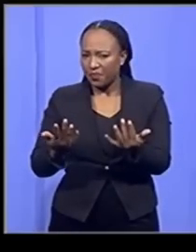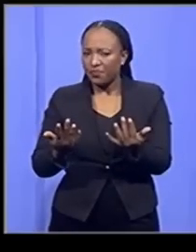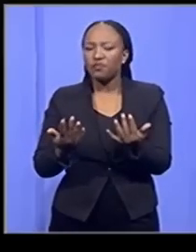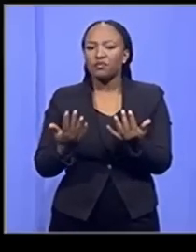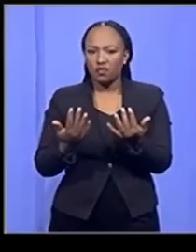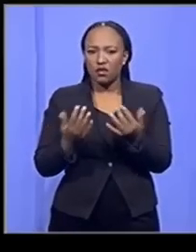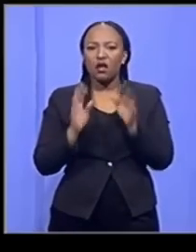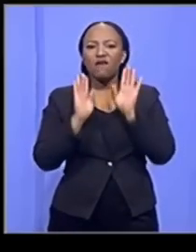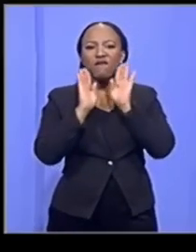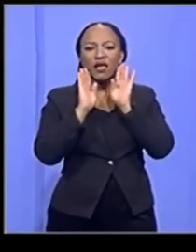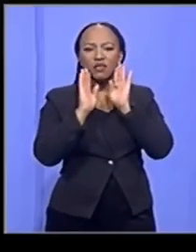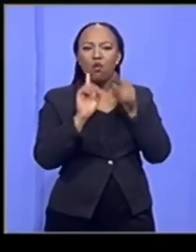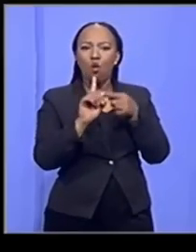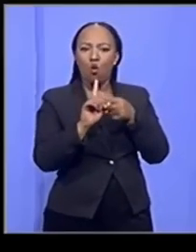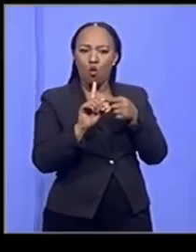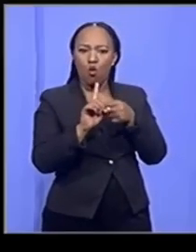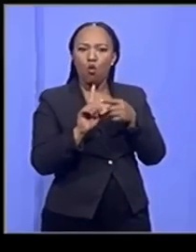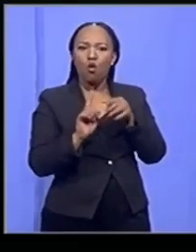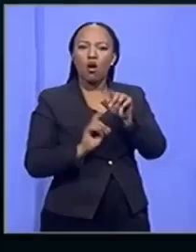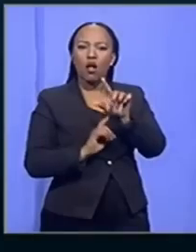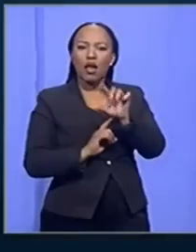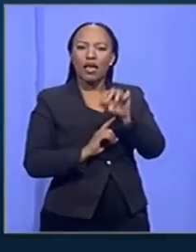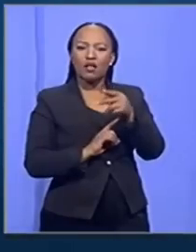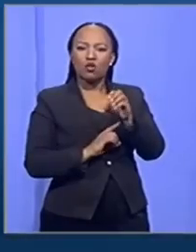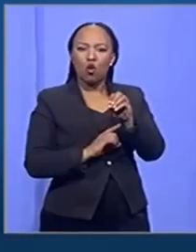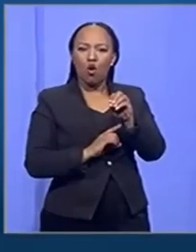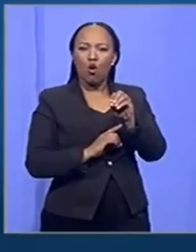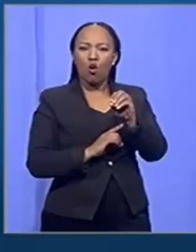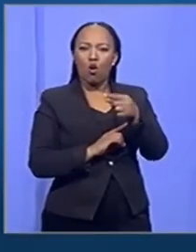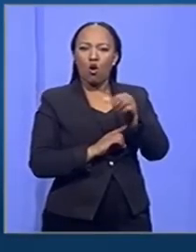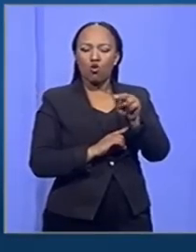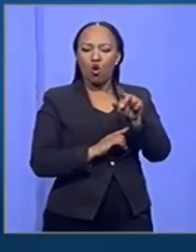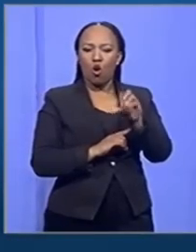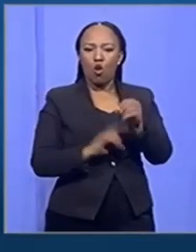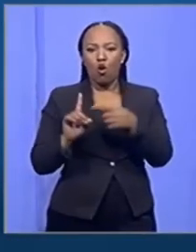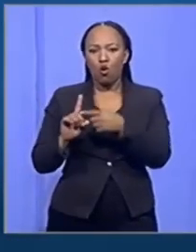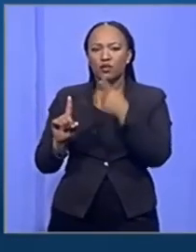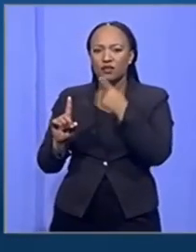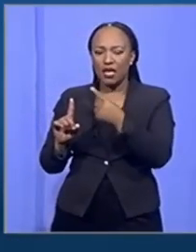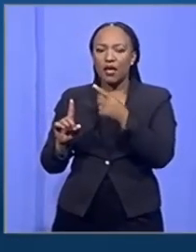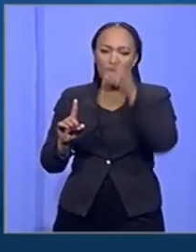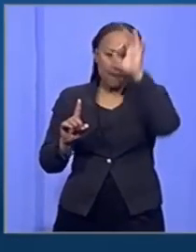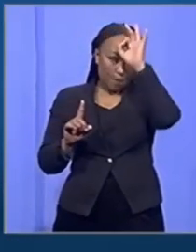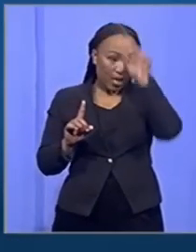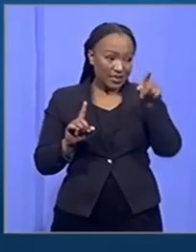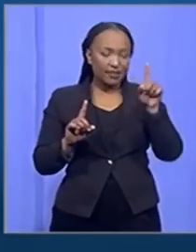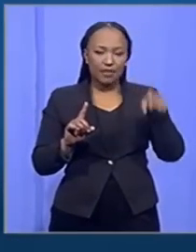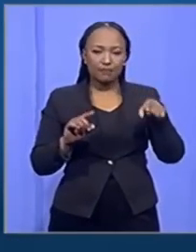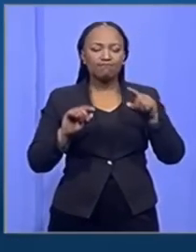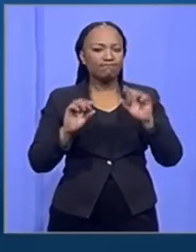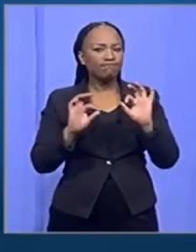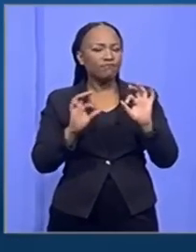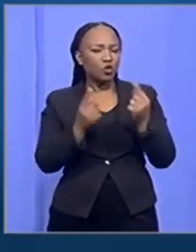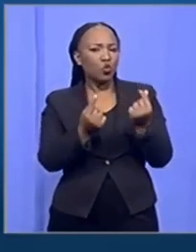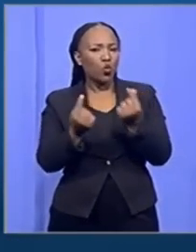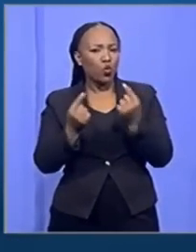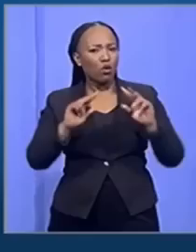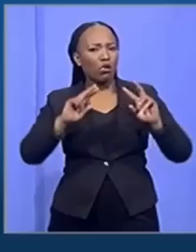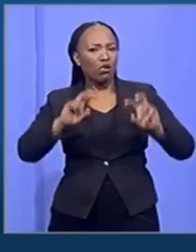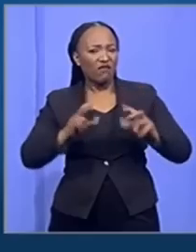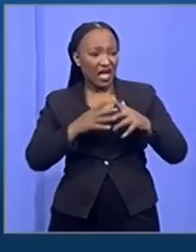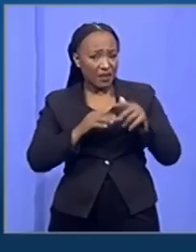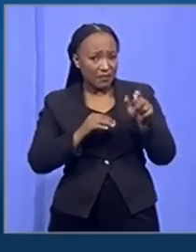o swaetše letlakaleng la Facebook Lehlagonolo Molele yena gore ka boripana ke nako ya gore maphodisa a gate tema go ba dira dilo